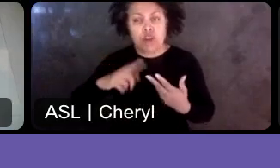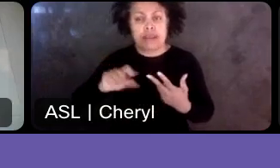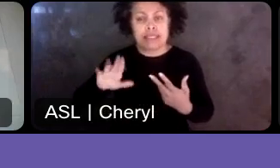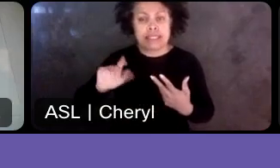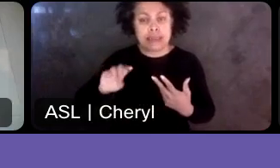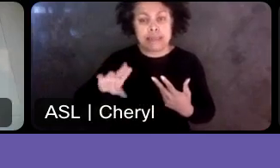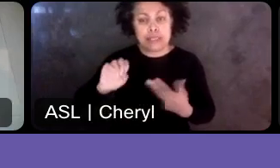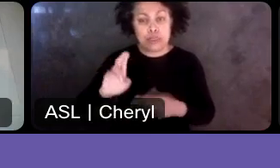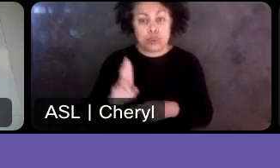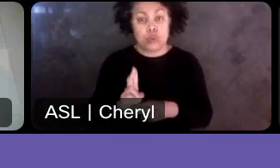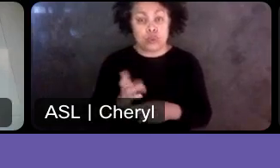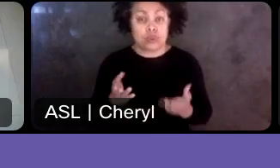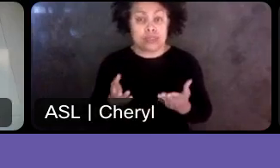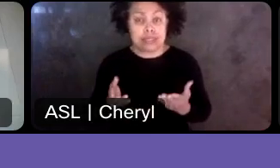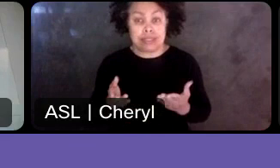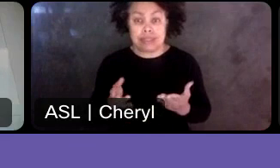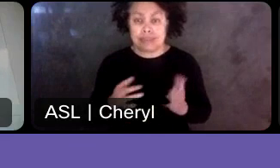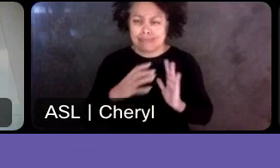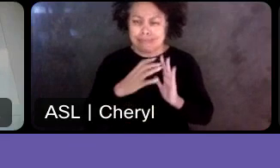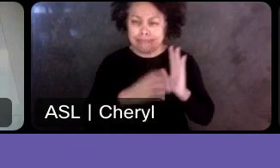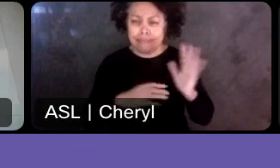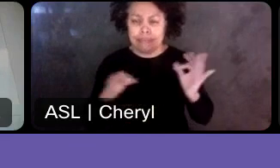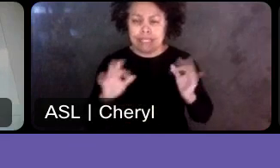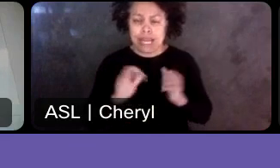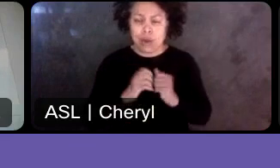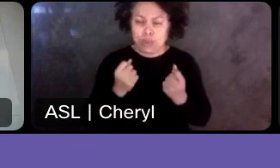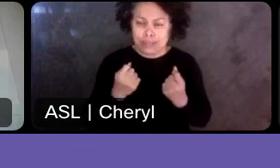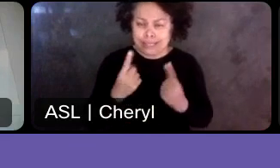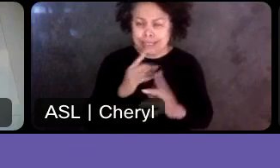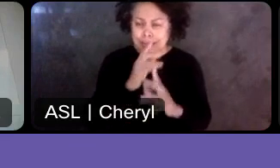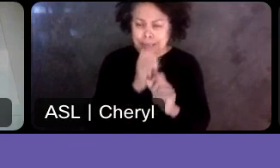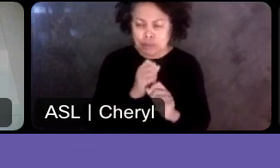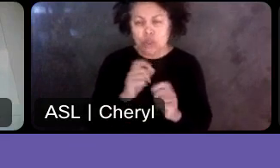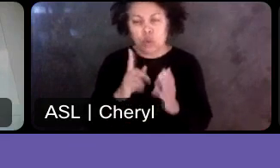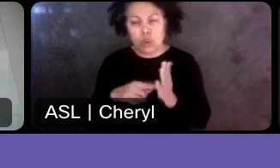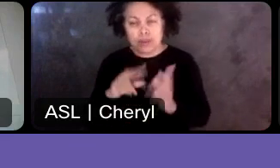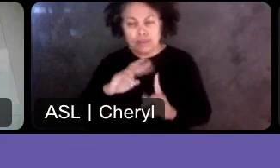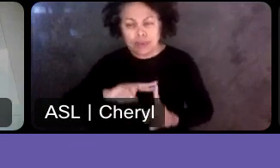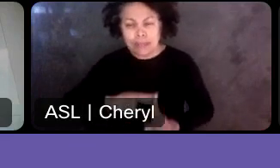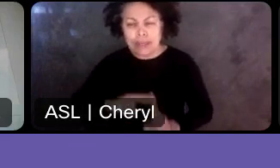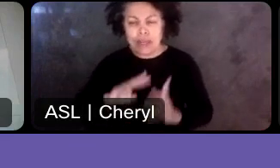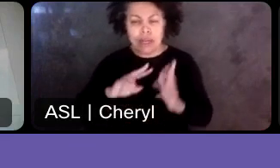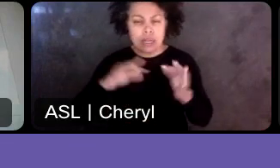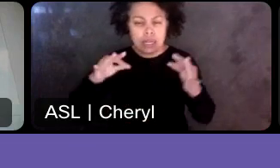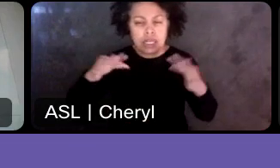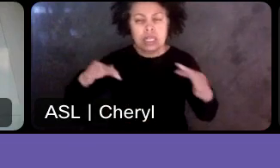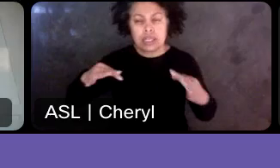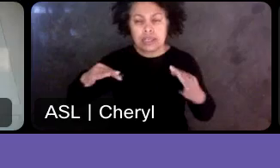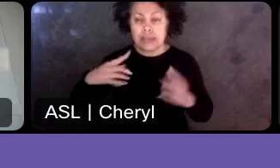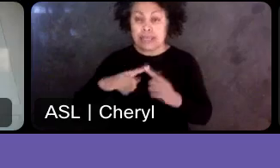sheet emphasizes understanding sexual orientation and gender terminology, collaboration with